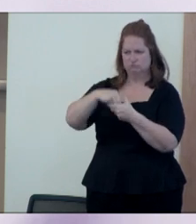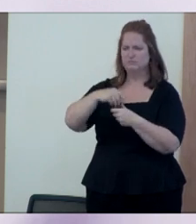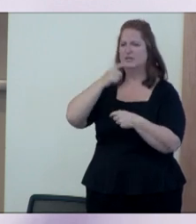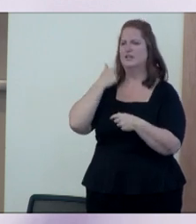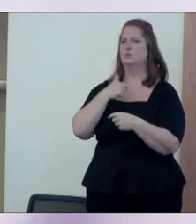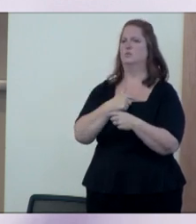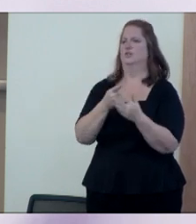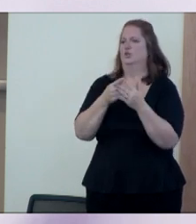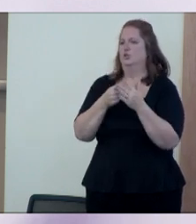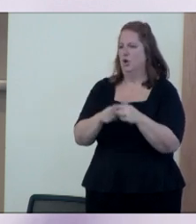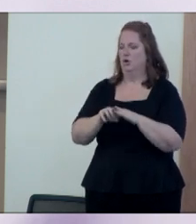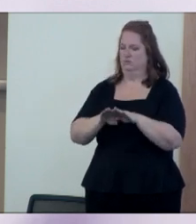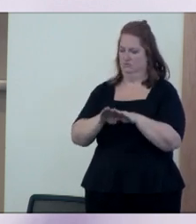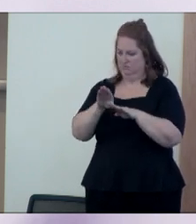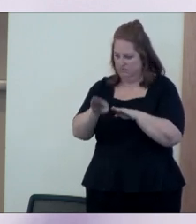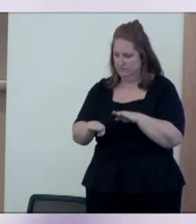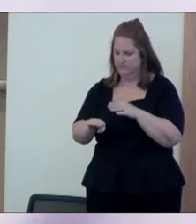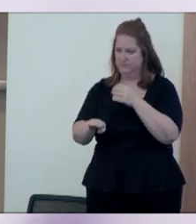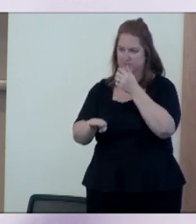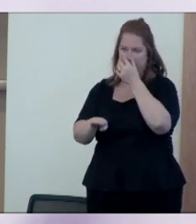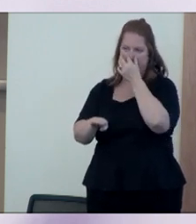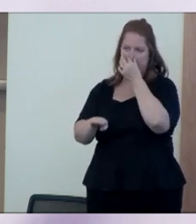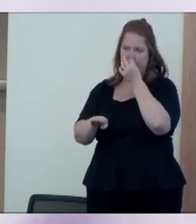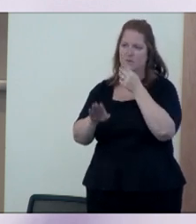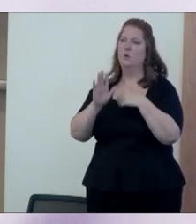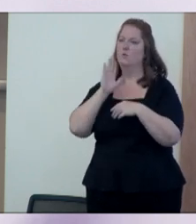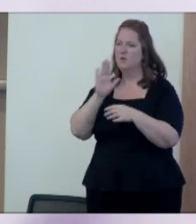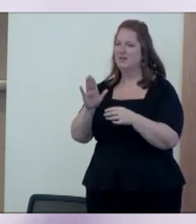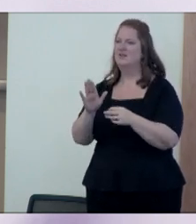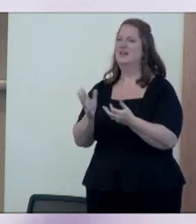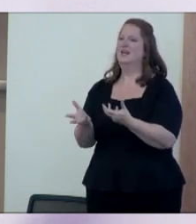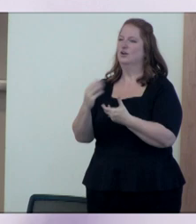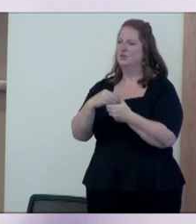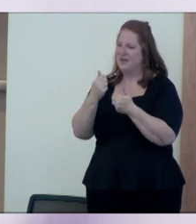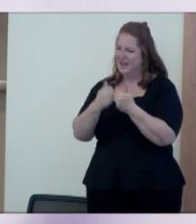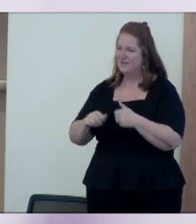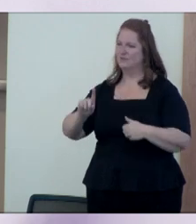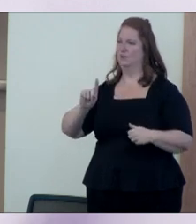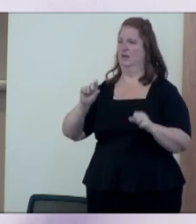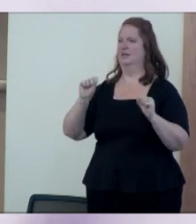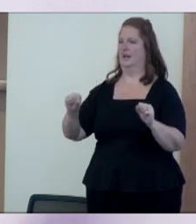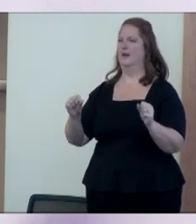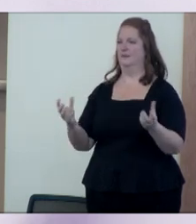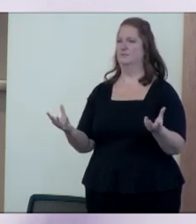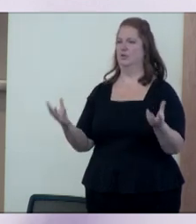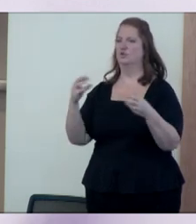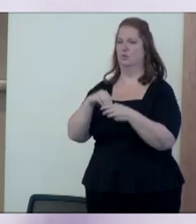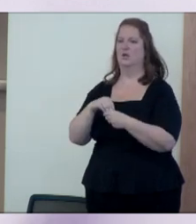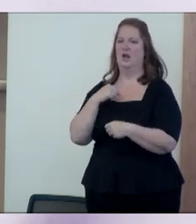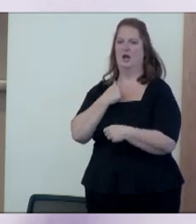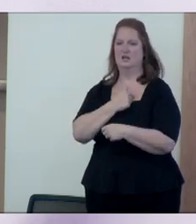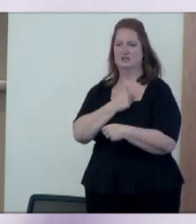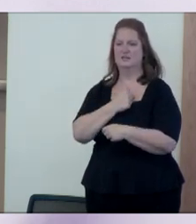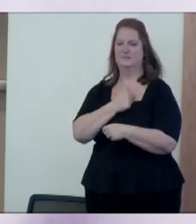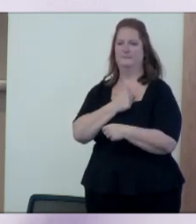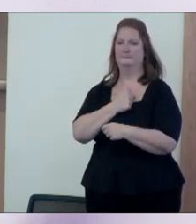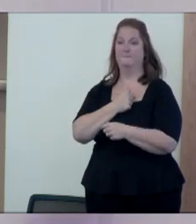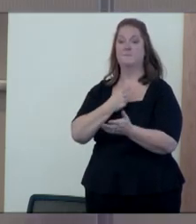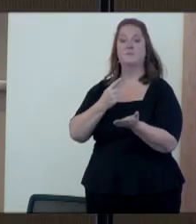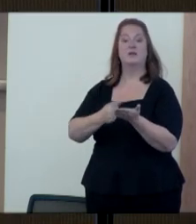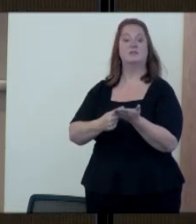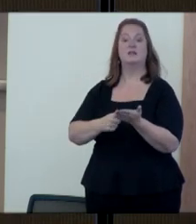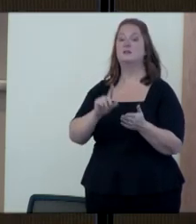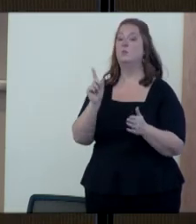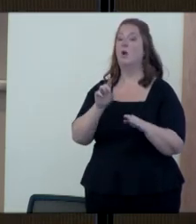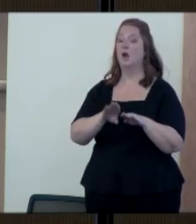the first step. We're going to involve everyone who can be a part of this, in the discussion about where we